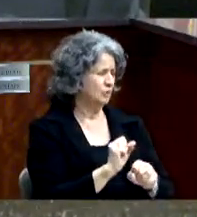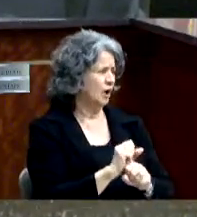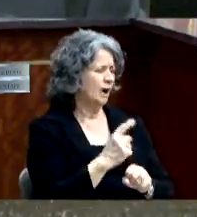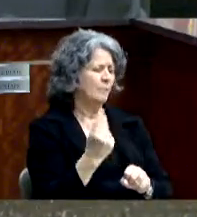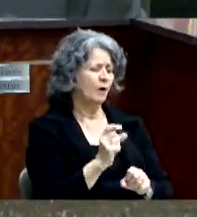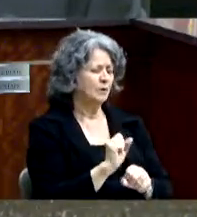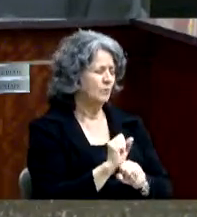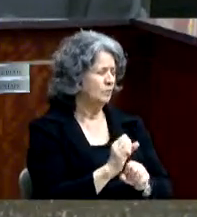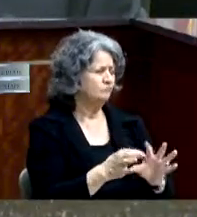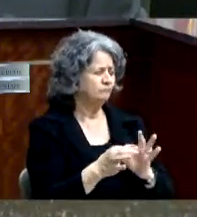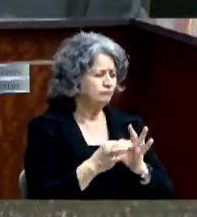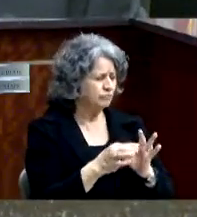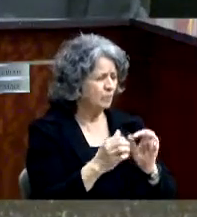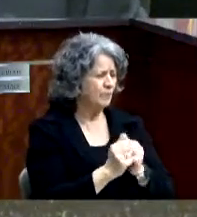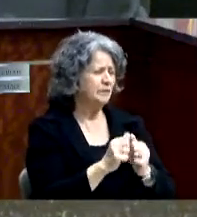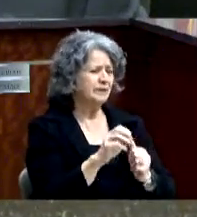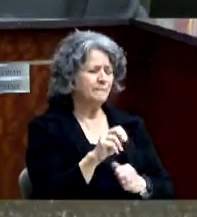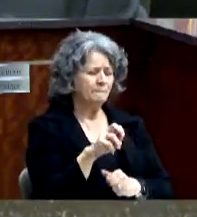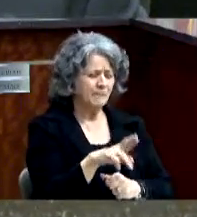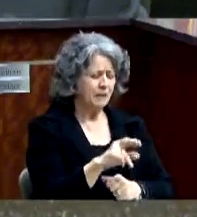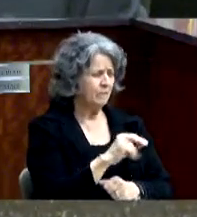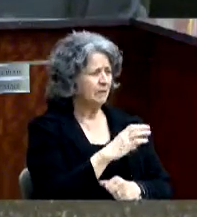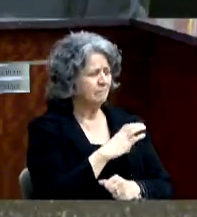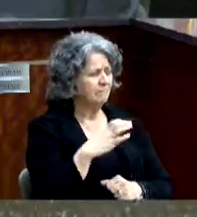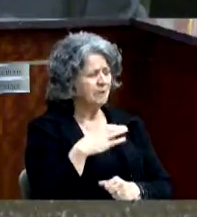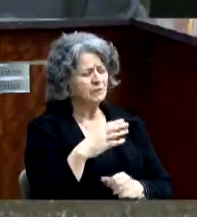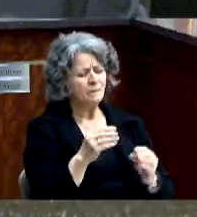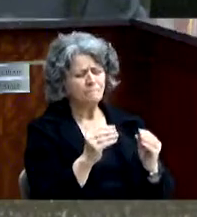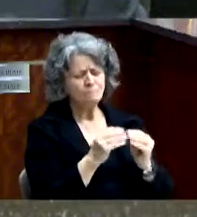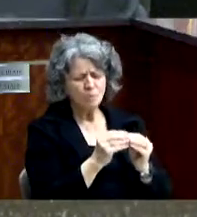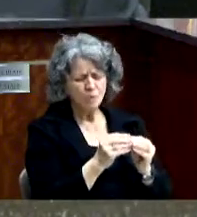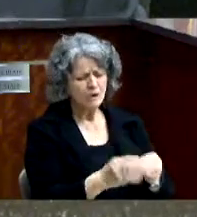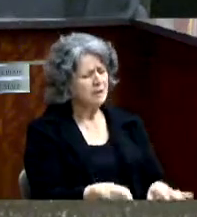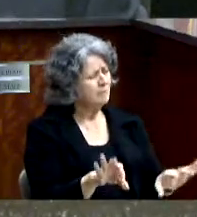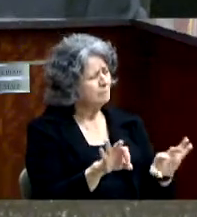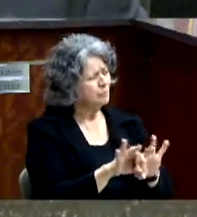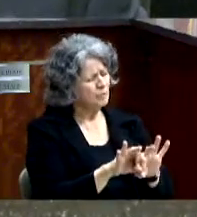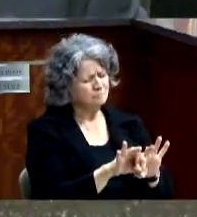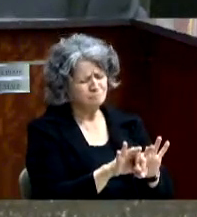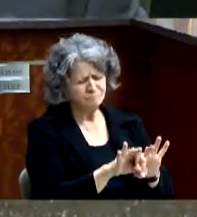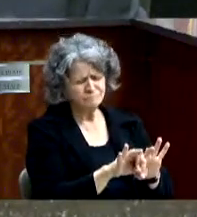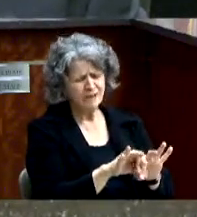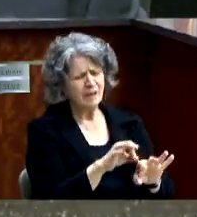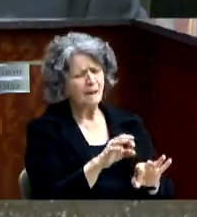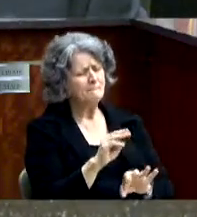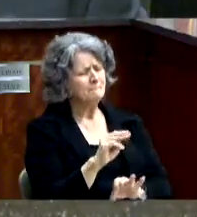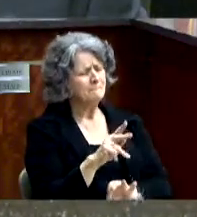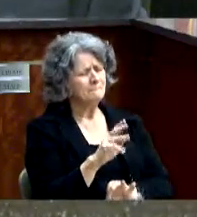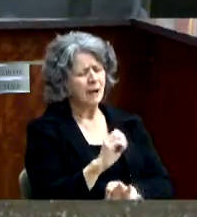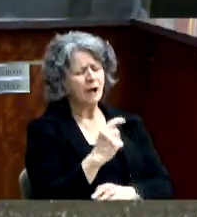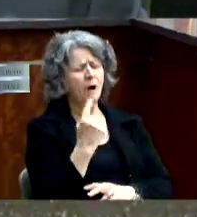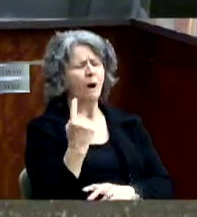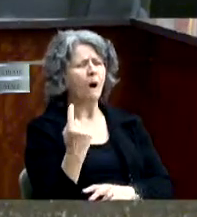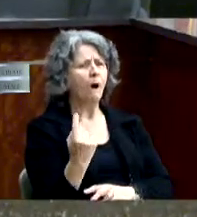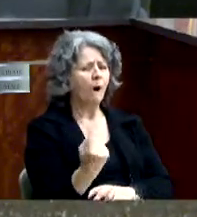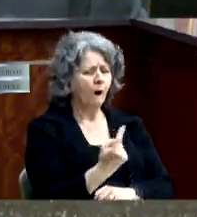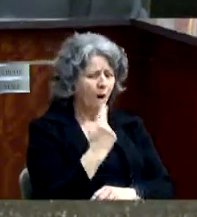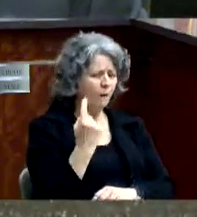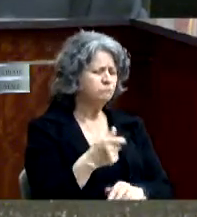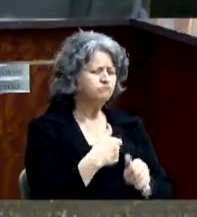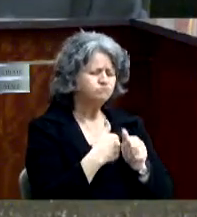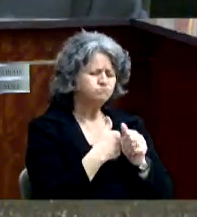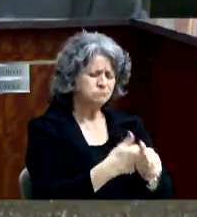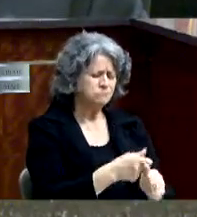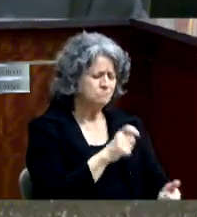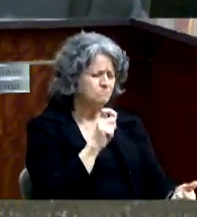council. And more importantly, whenever we gave instructions on a budget, Mike came right in on how we instructed him to